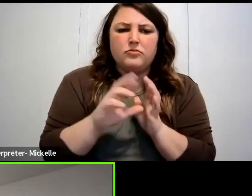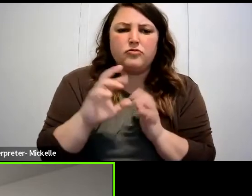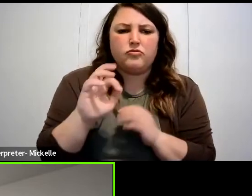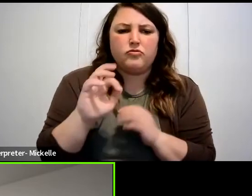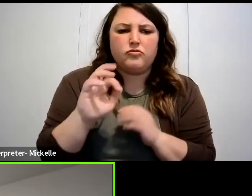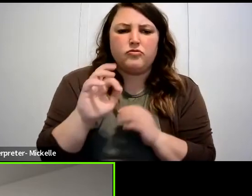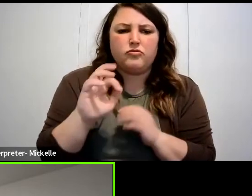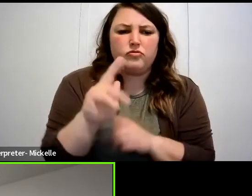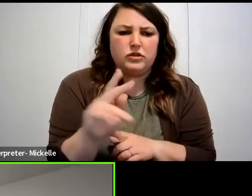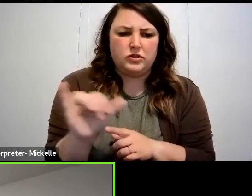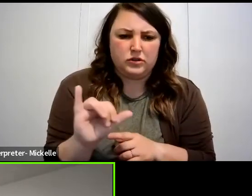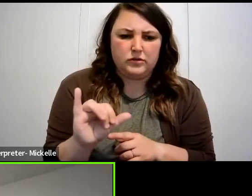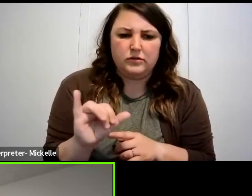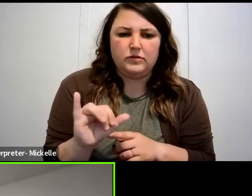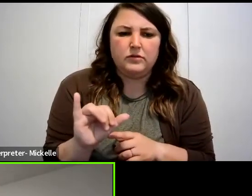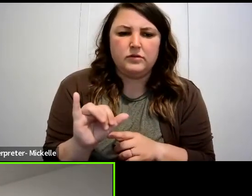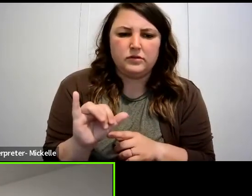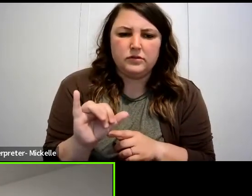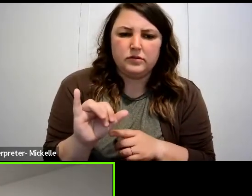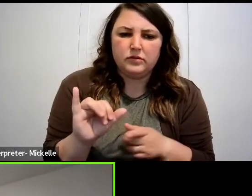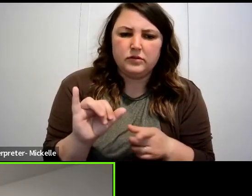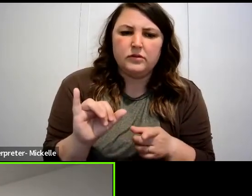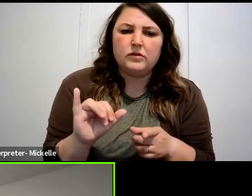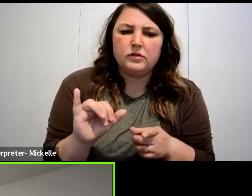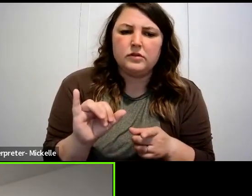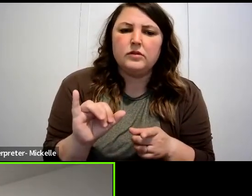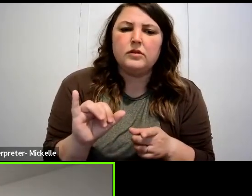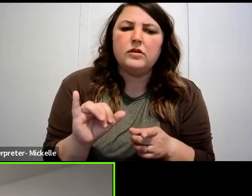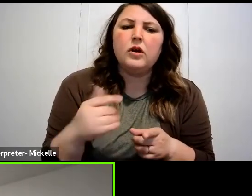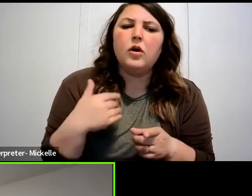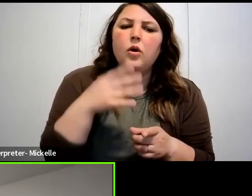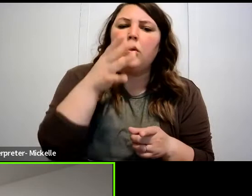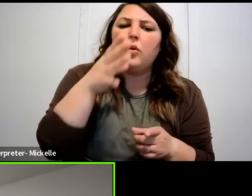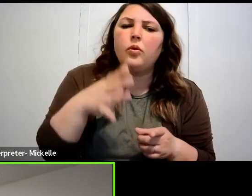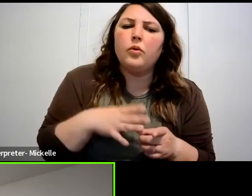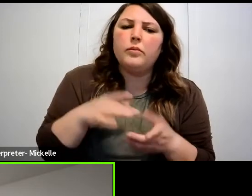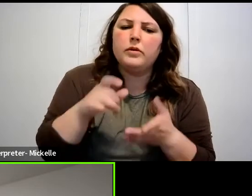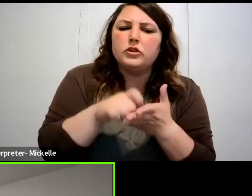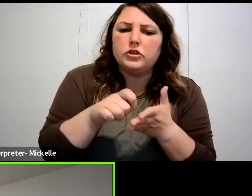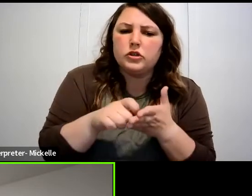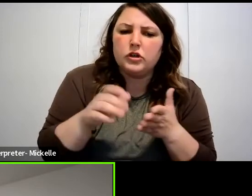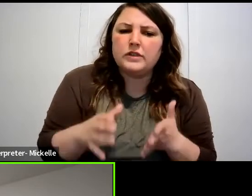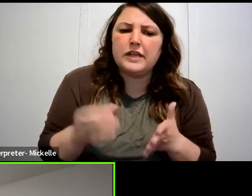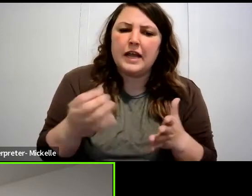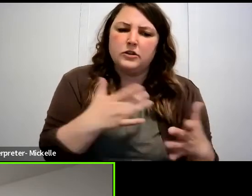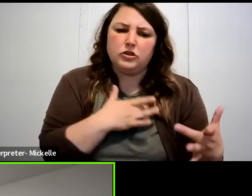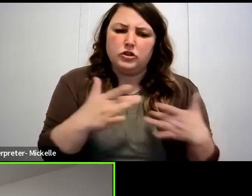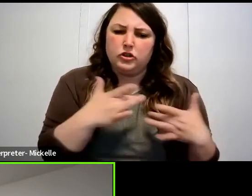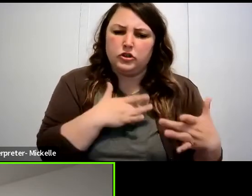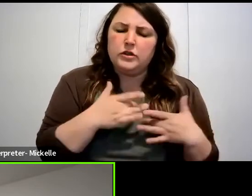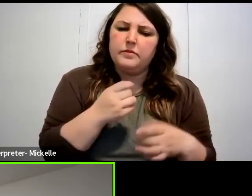To guarantee that women journalists' experiences and concerns are addressed effectively.